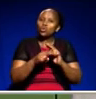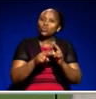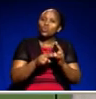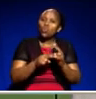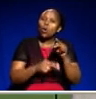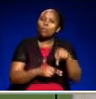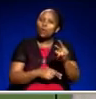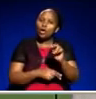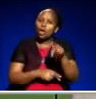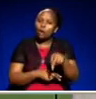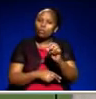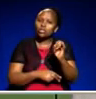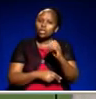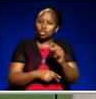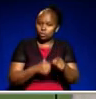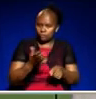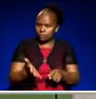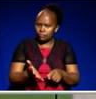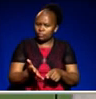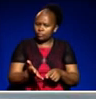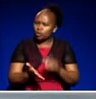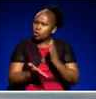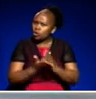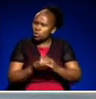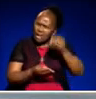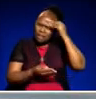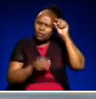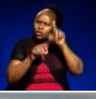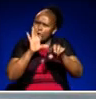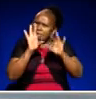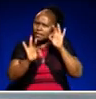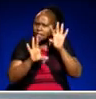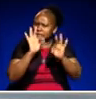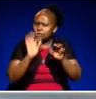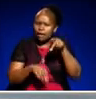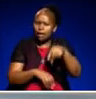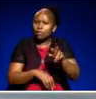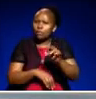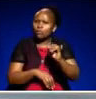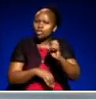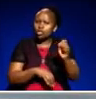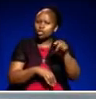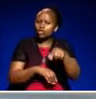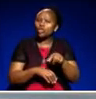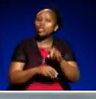prepositions. Lana, can you identify the prepositions in look forward to?